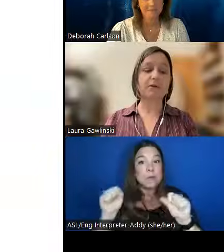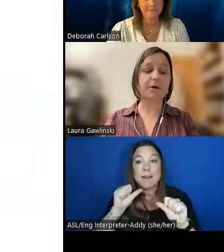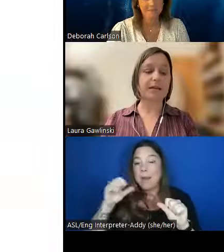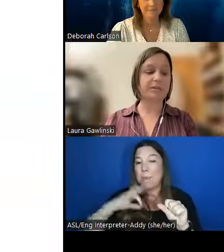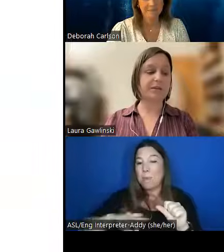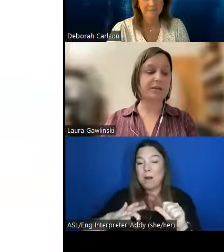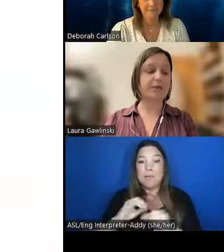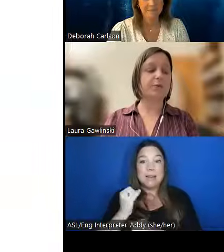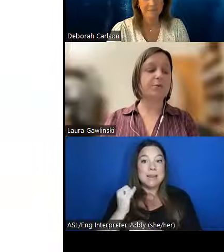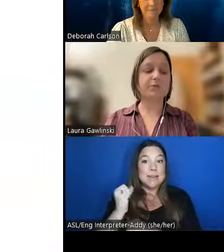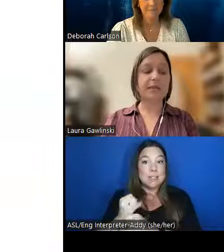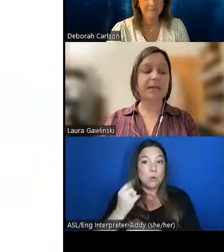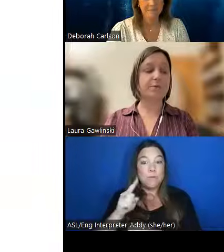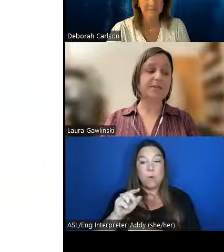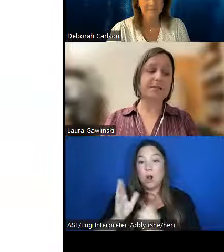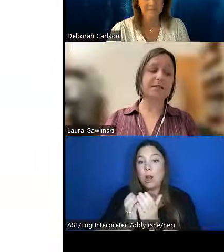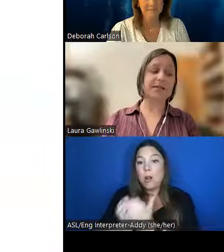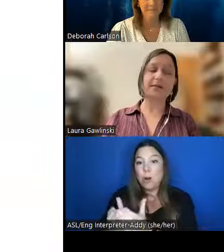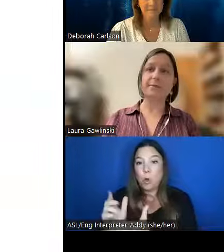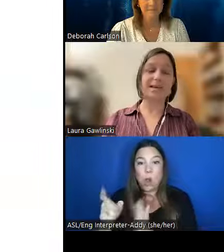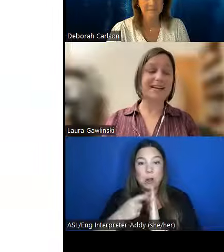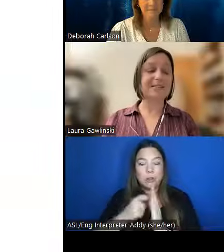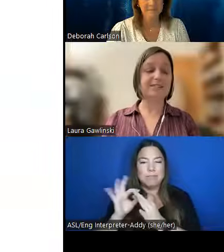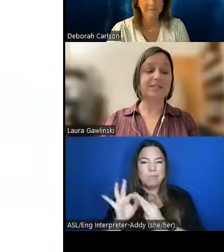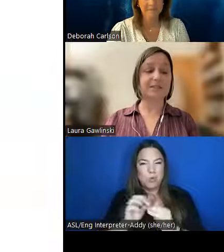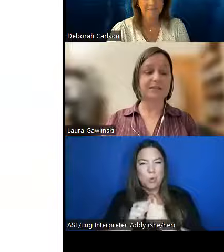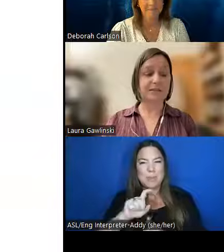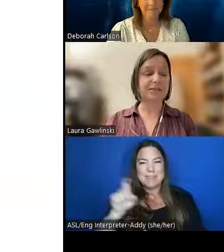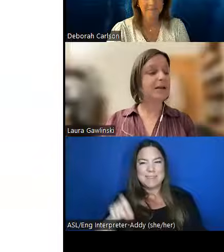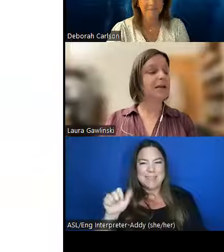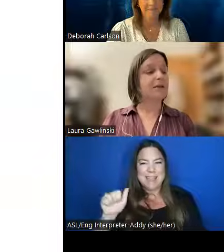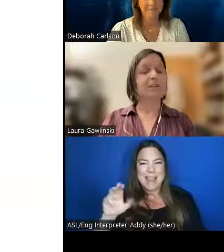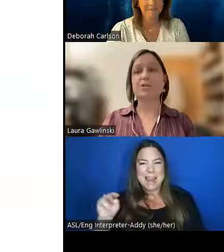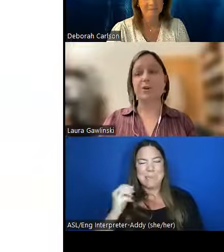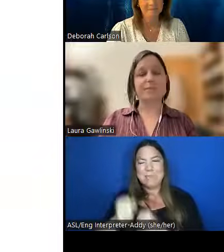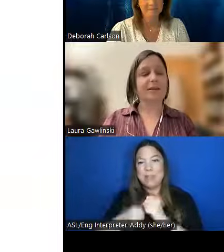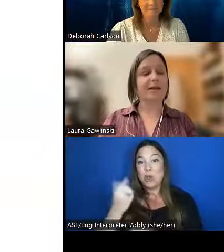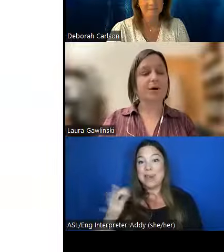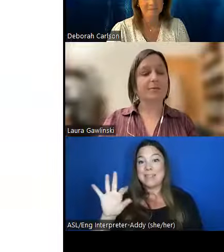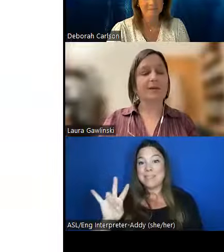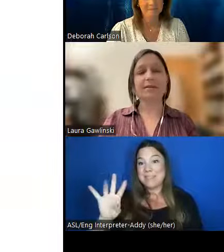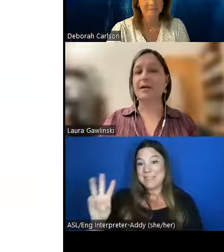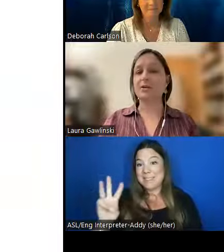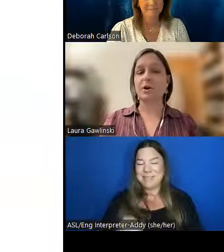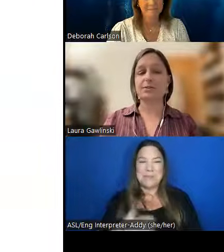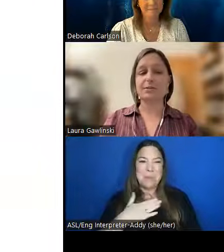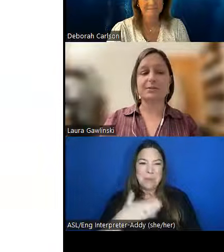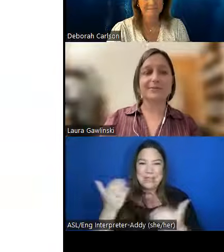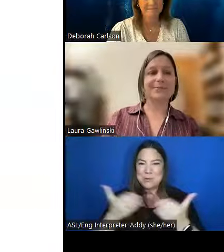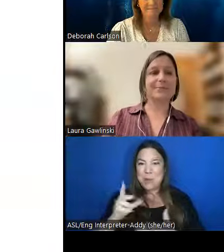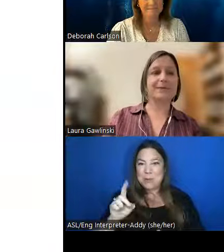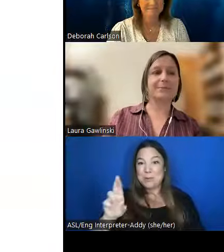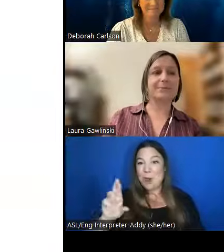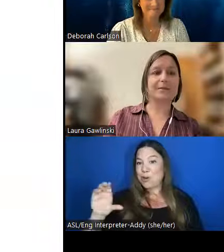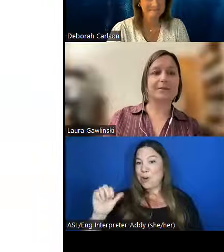Nautical Archaeology, which affiliated with Texas A&M in 1976. Please join me in welcoming Dr. Carlson.